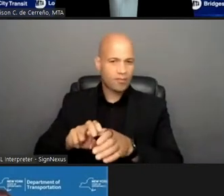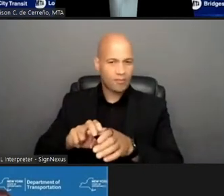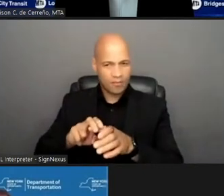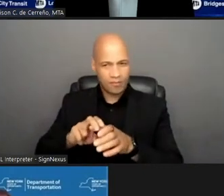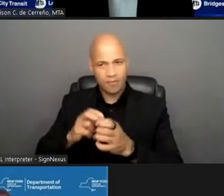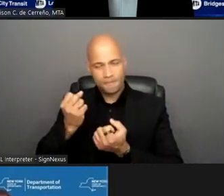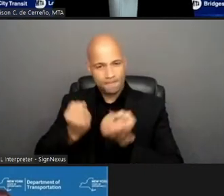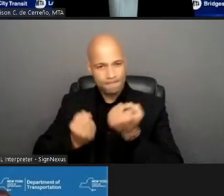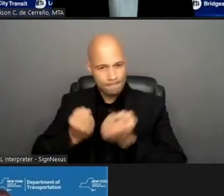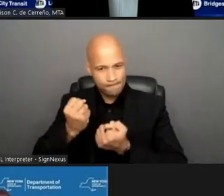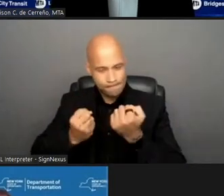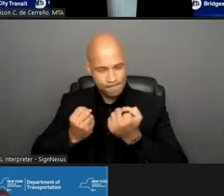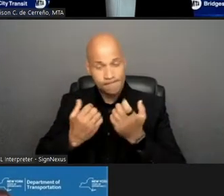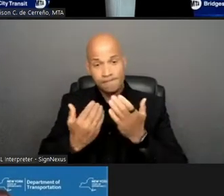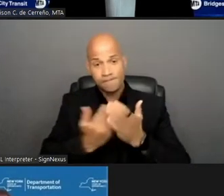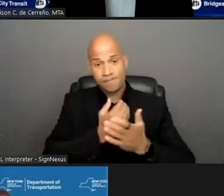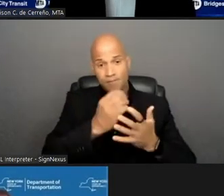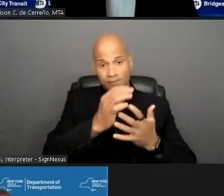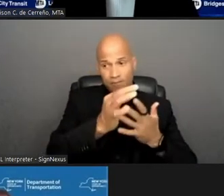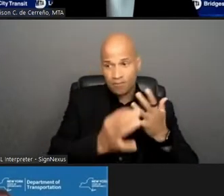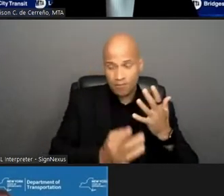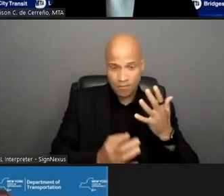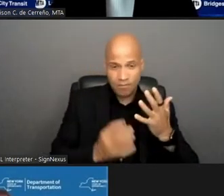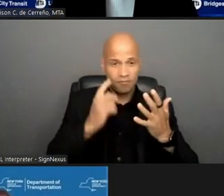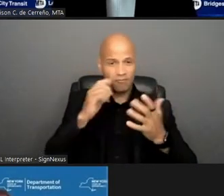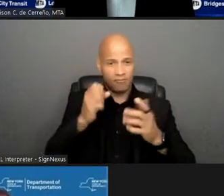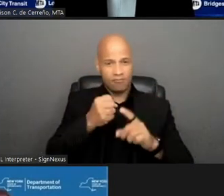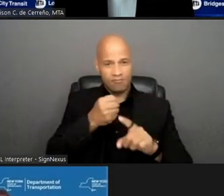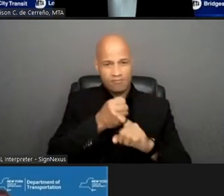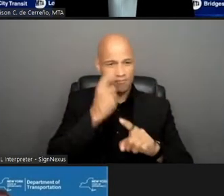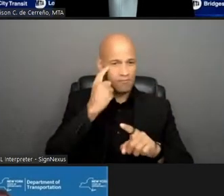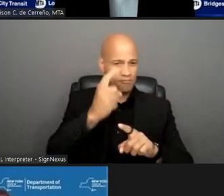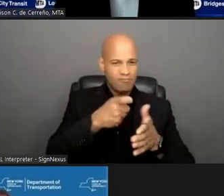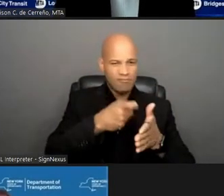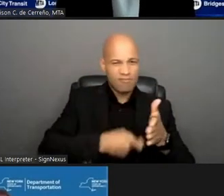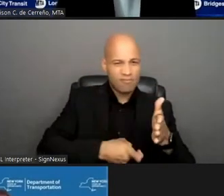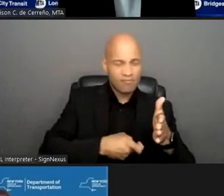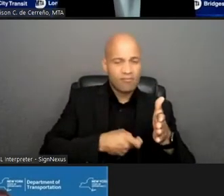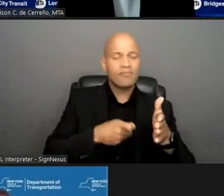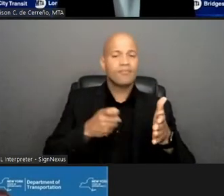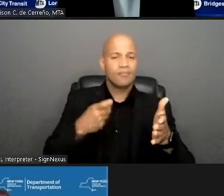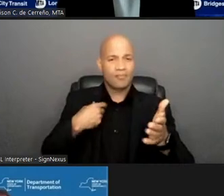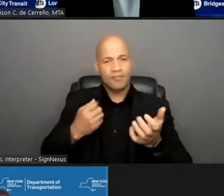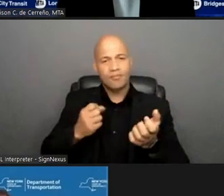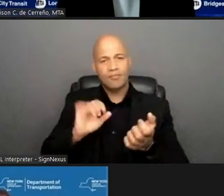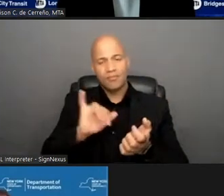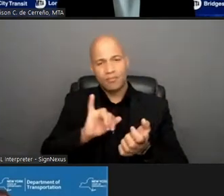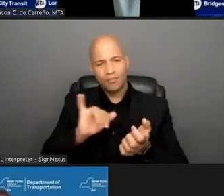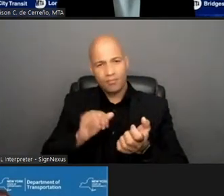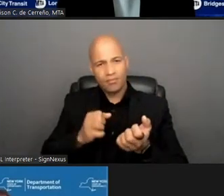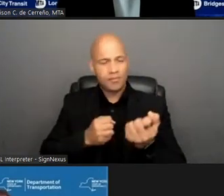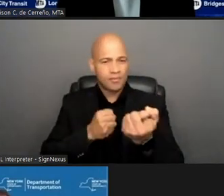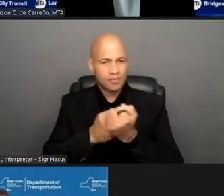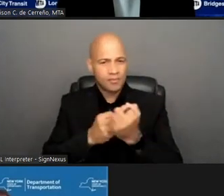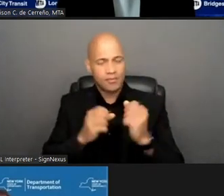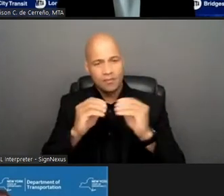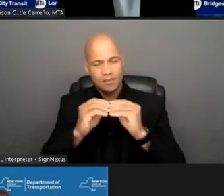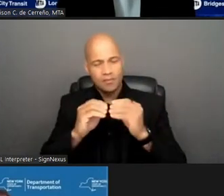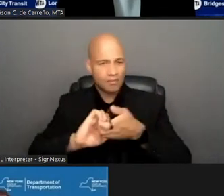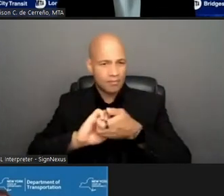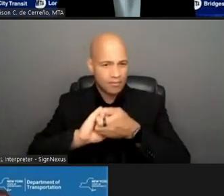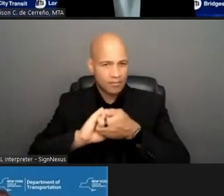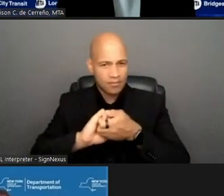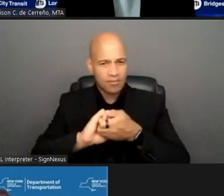options for fhvu drivers impacted by congestion pricing we also support further collaboration expands